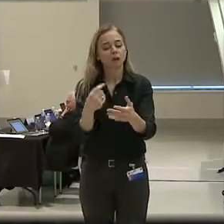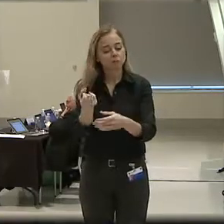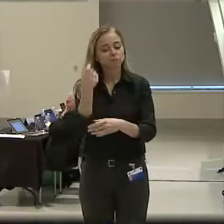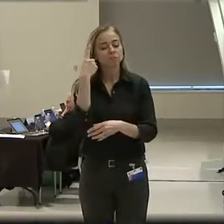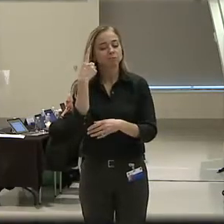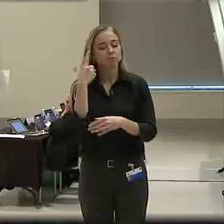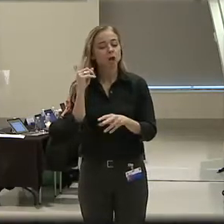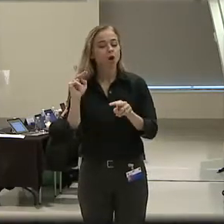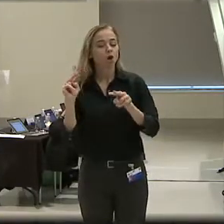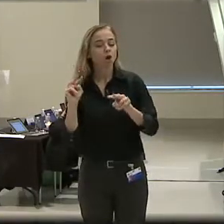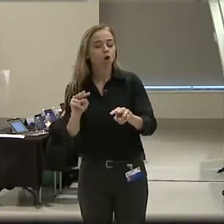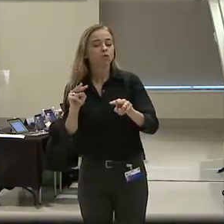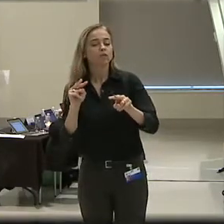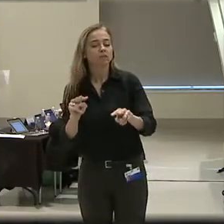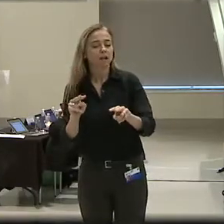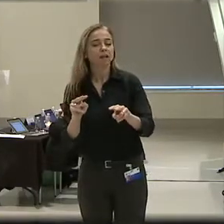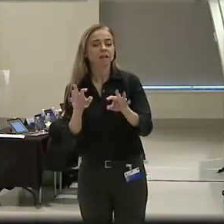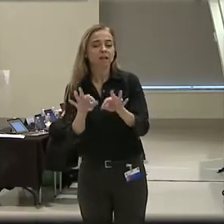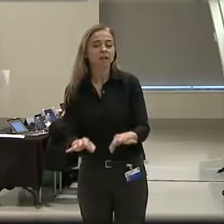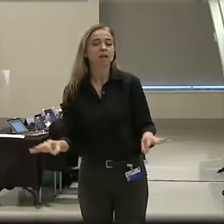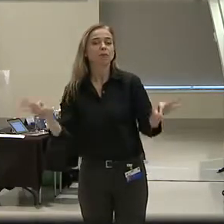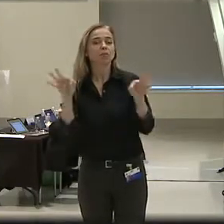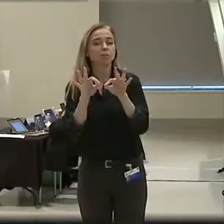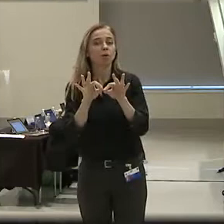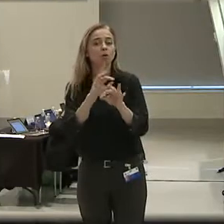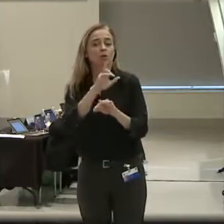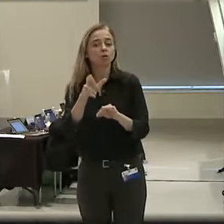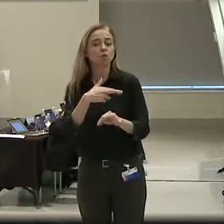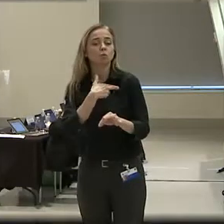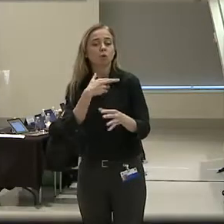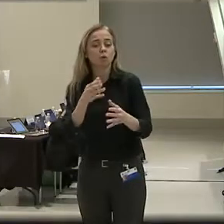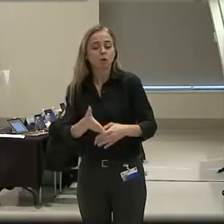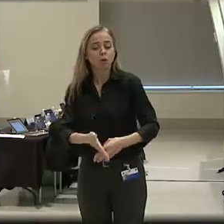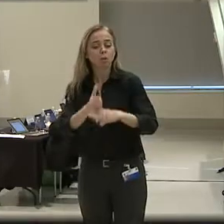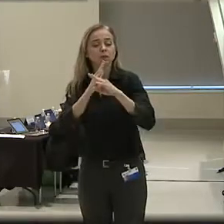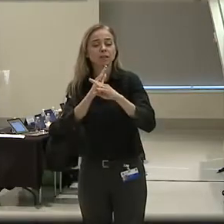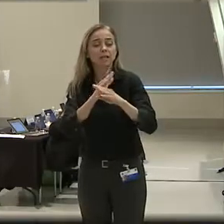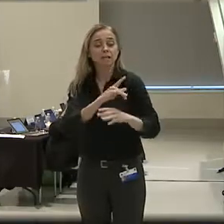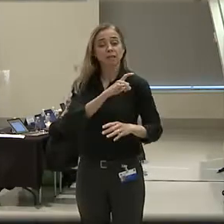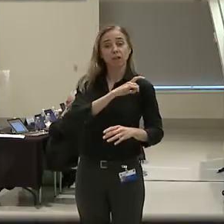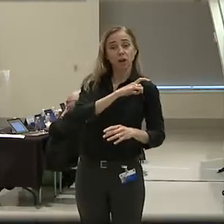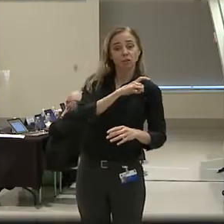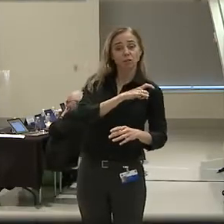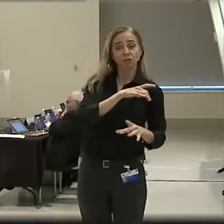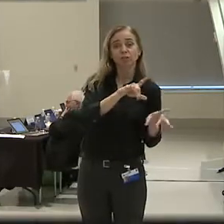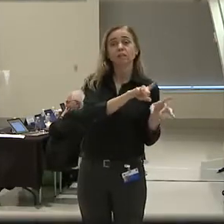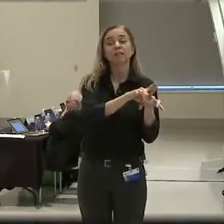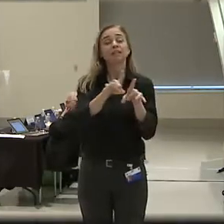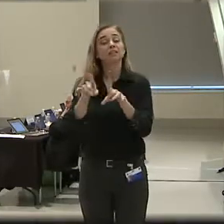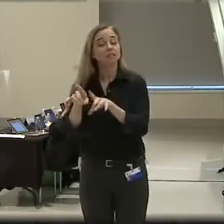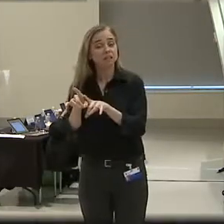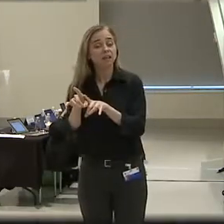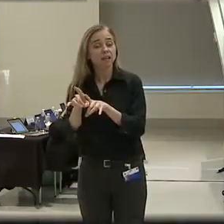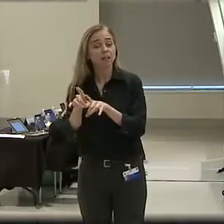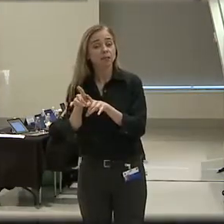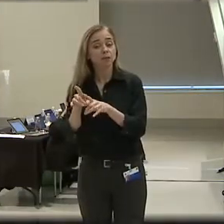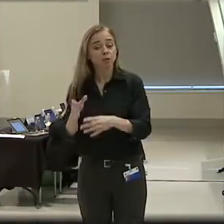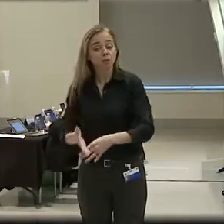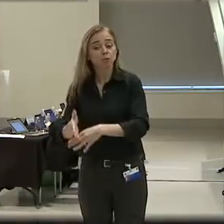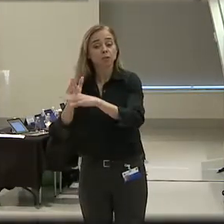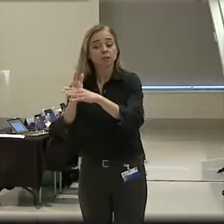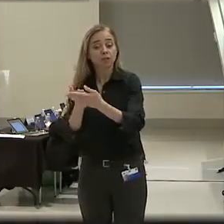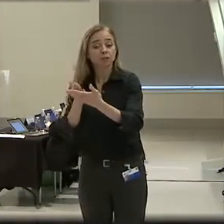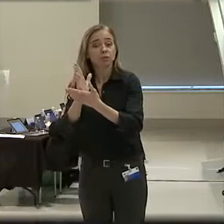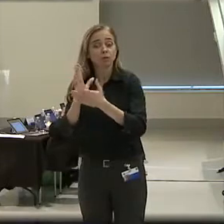civilian oversight plays that important role in protecting the rights of the officers just as they are there to protect the rights